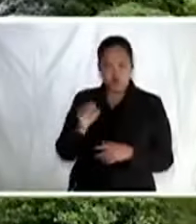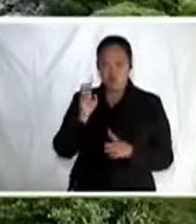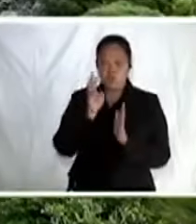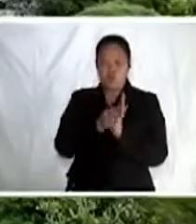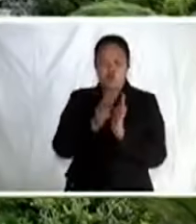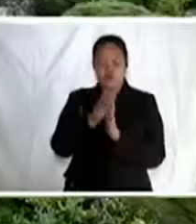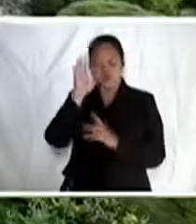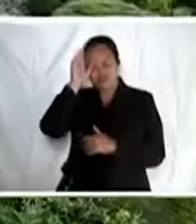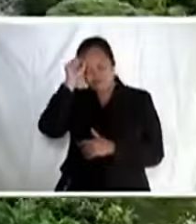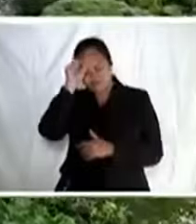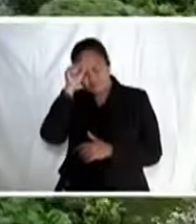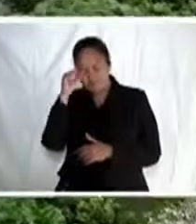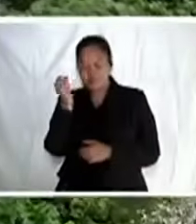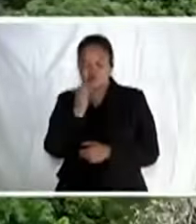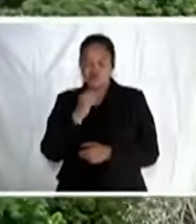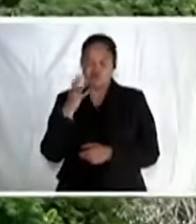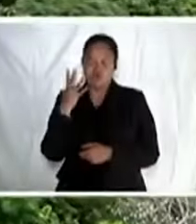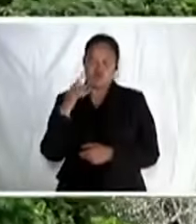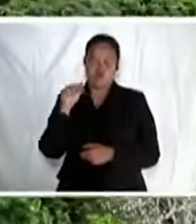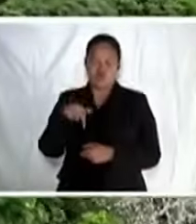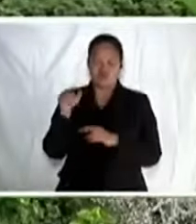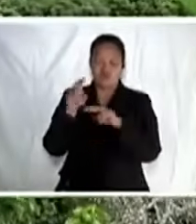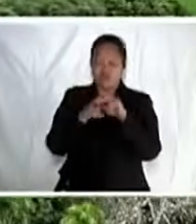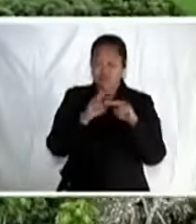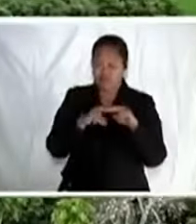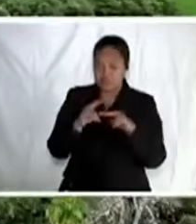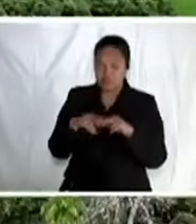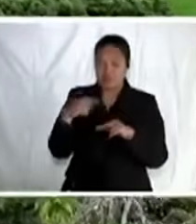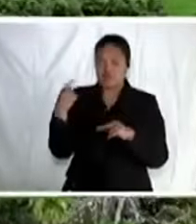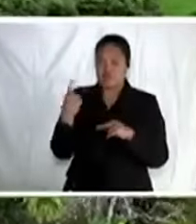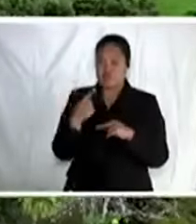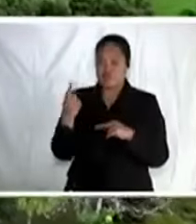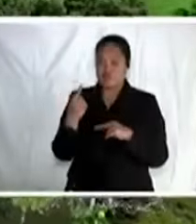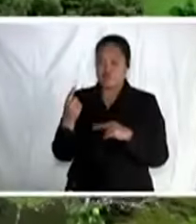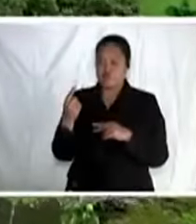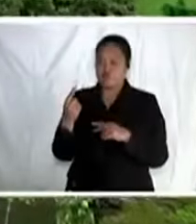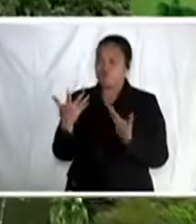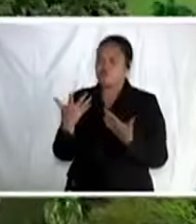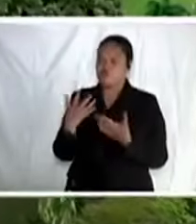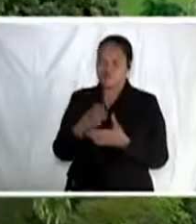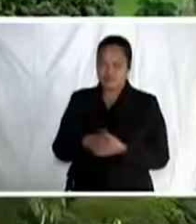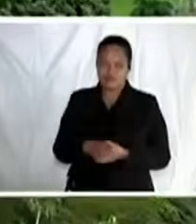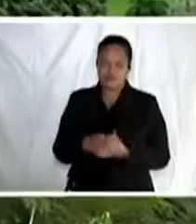every single soul around the country and those that have been in these shores and have come out